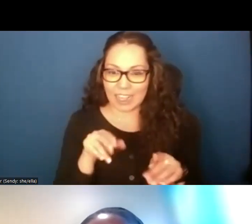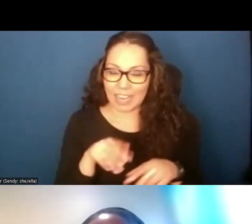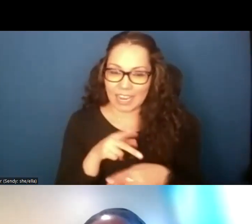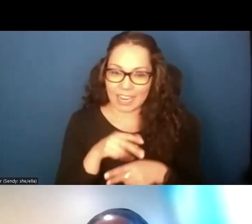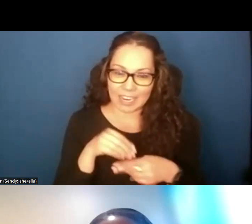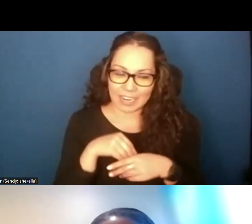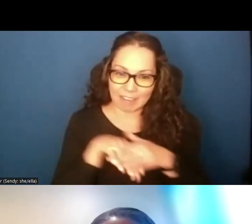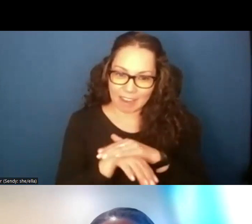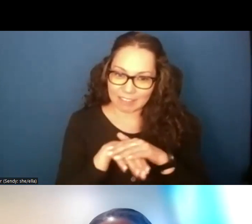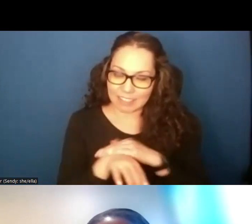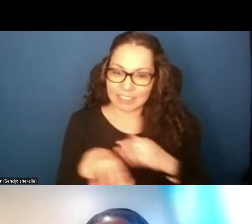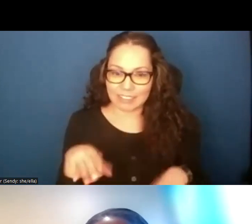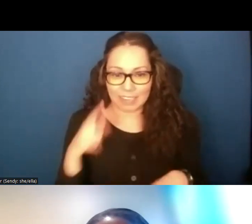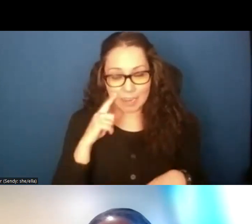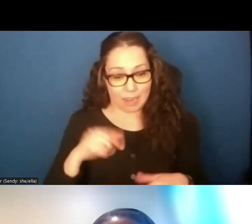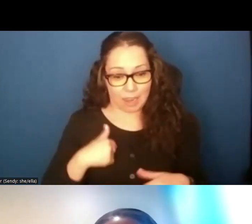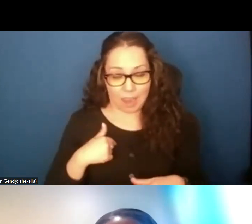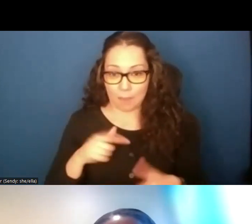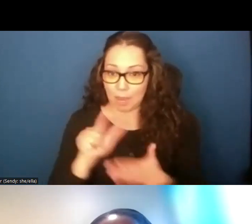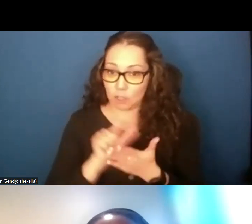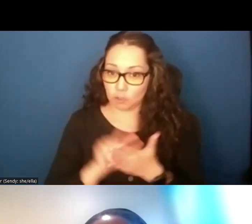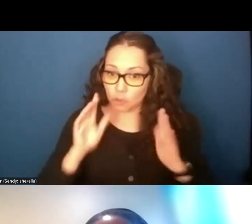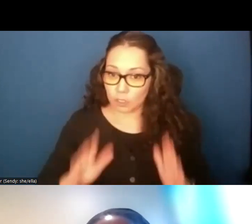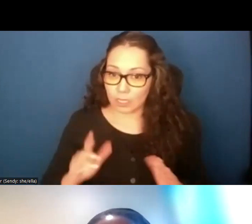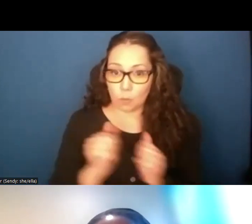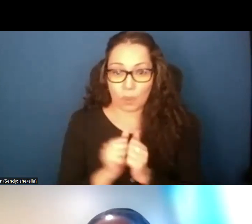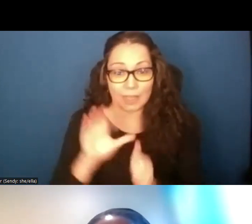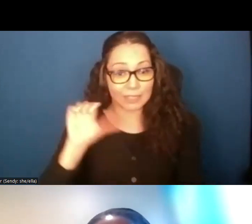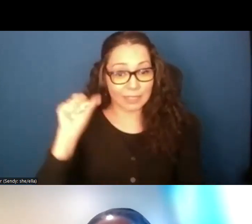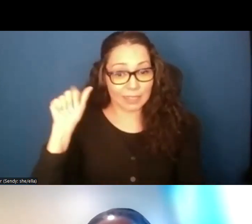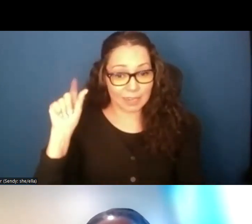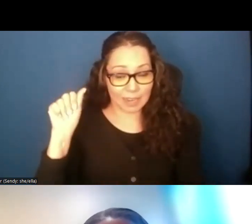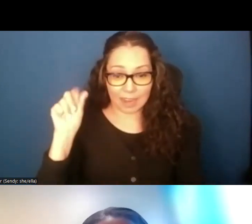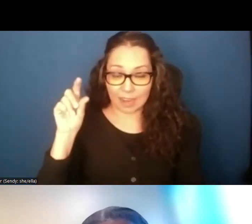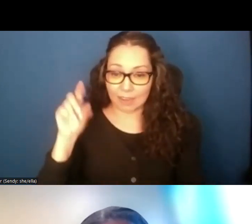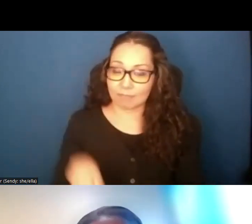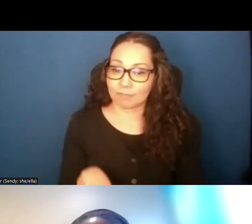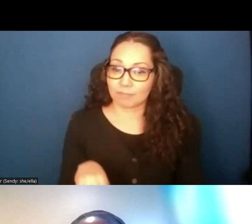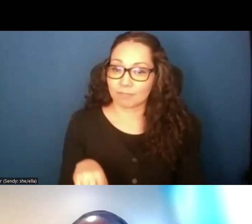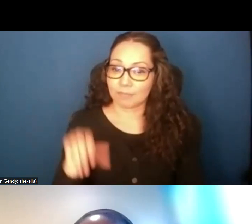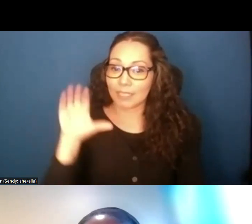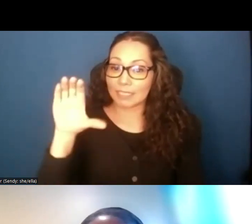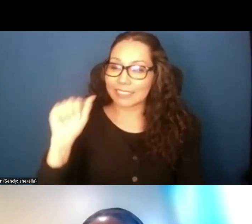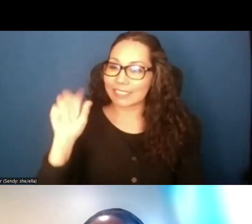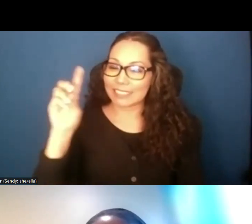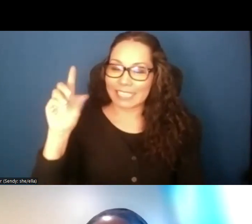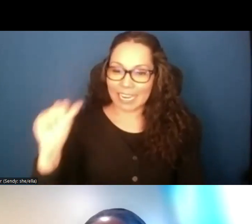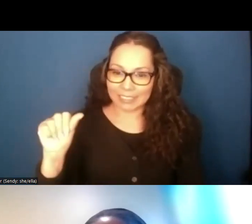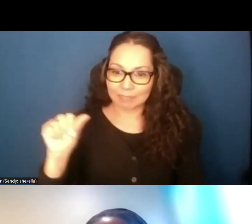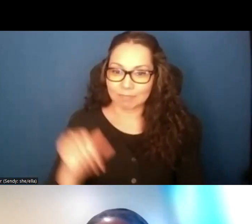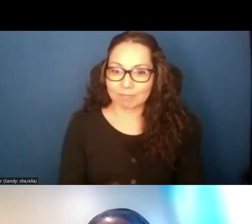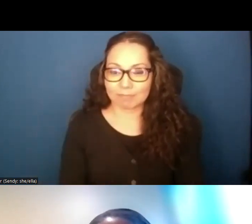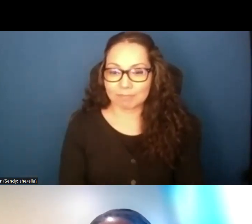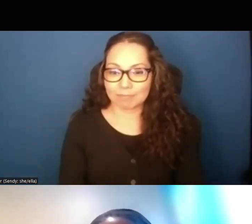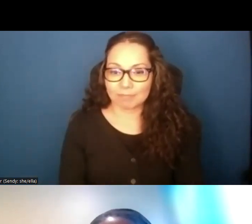Brandy Duvall, and I am an attorney at CDA. Thank you to our workgroup members and members of the